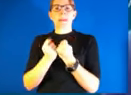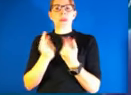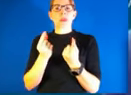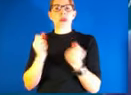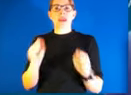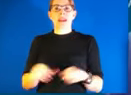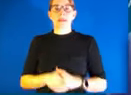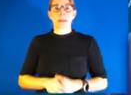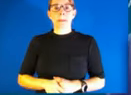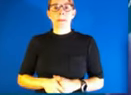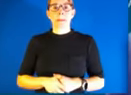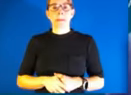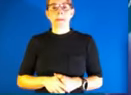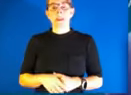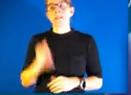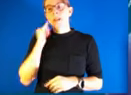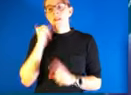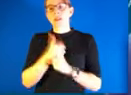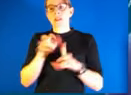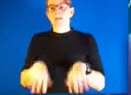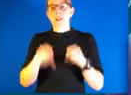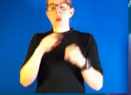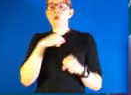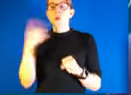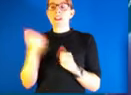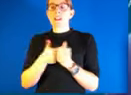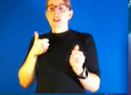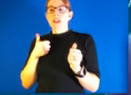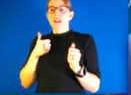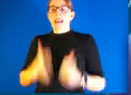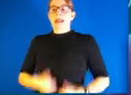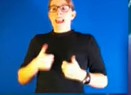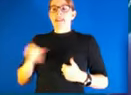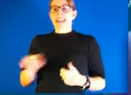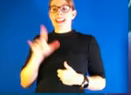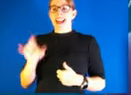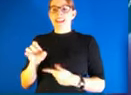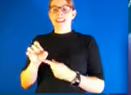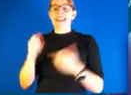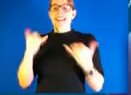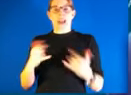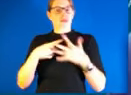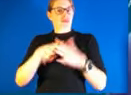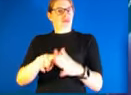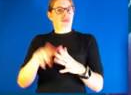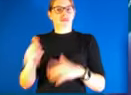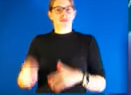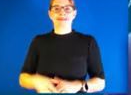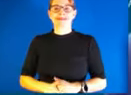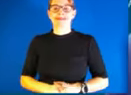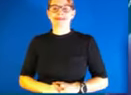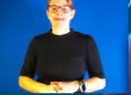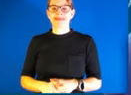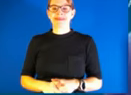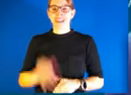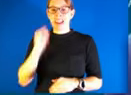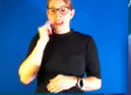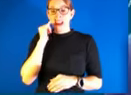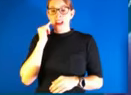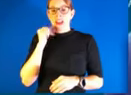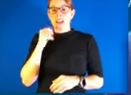were ever going to adopt a risk-averse lifestyle, this would be a great time to begin your risk aversion. If you're not, we don't